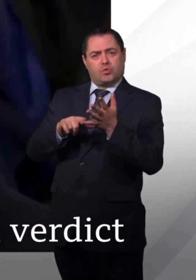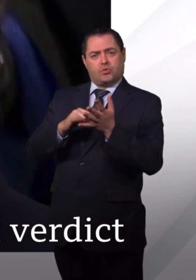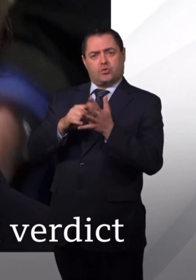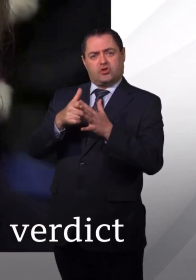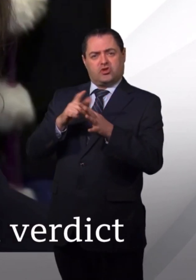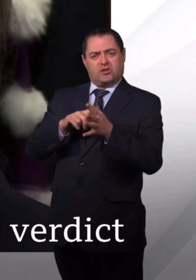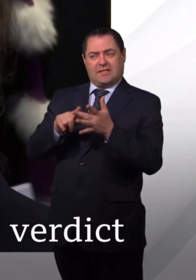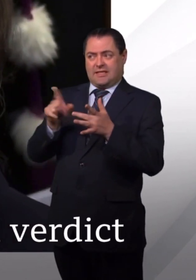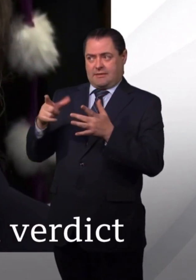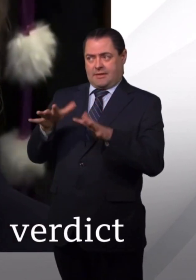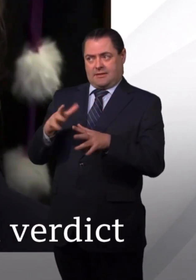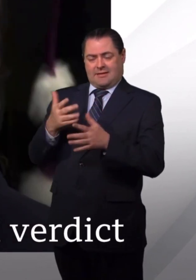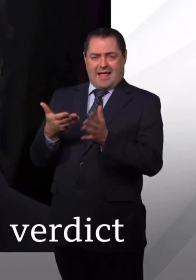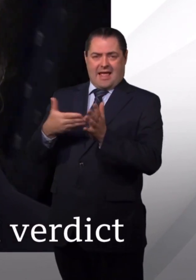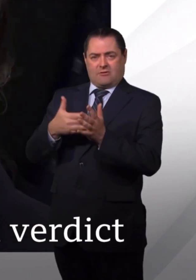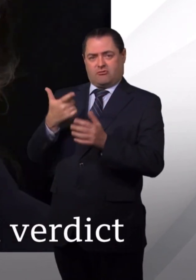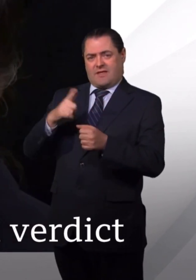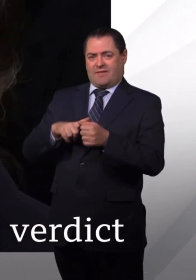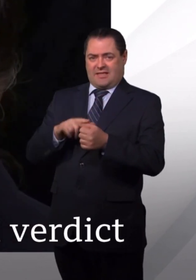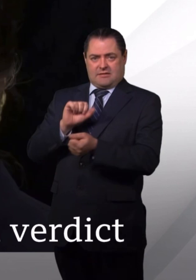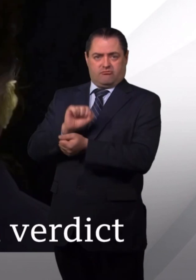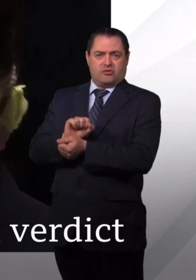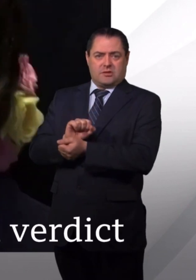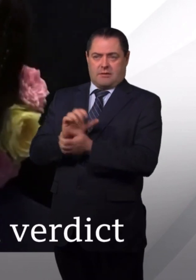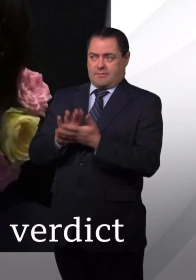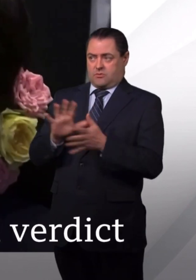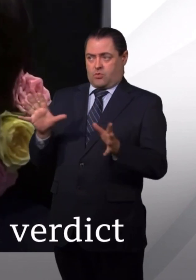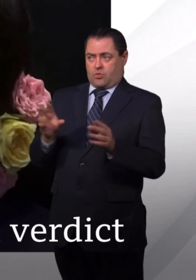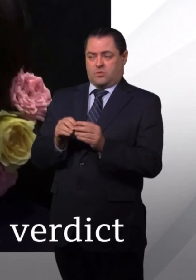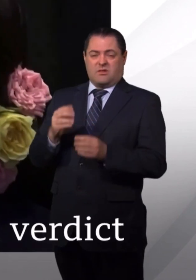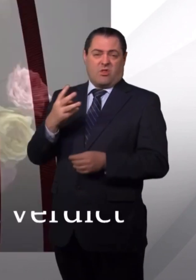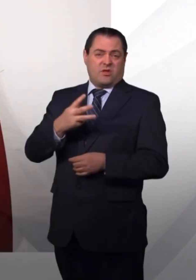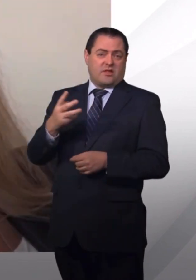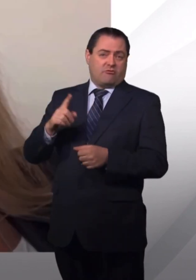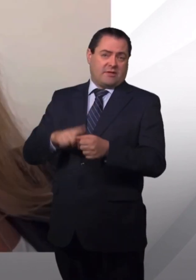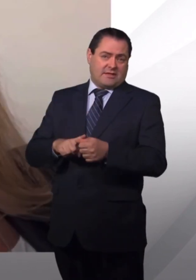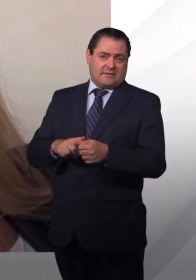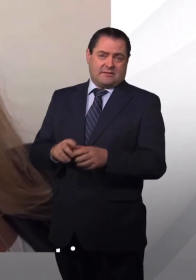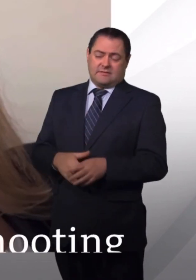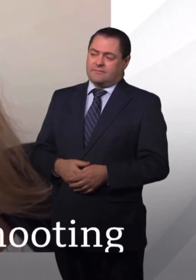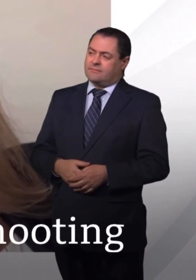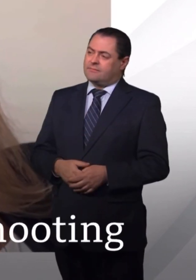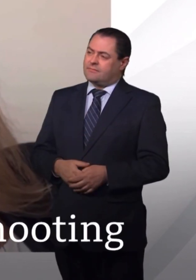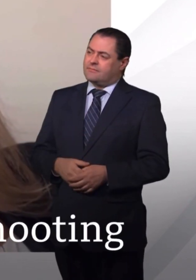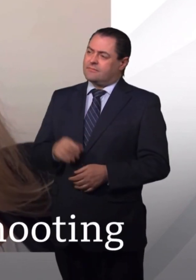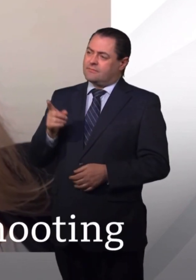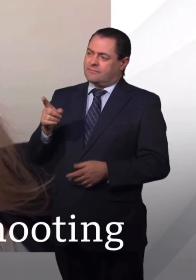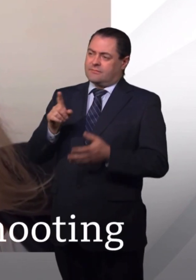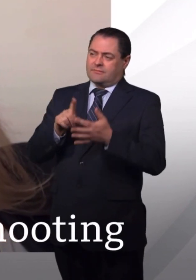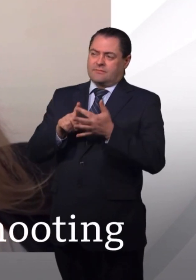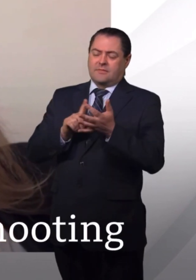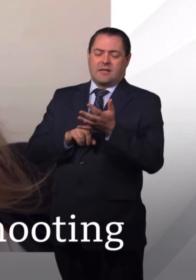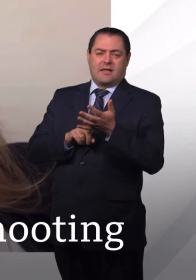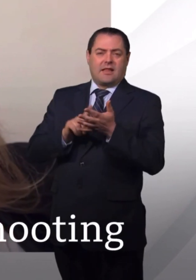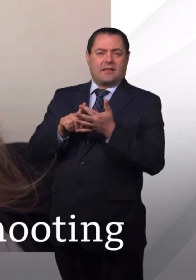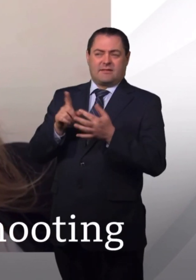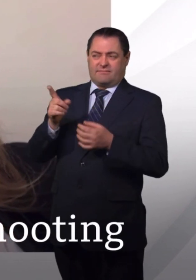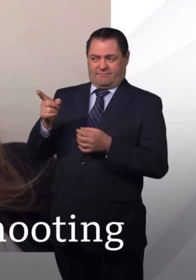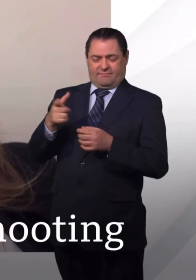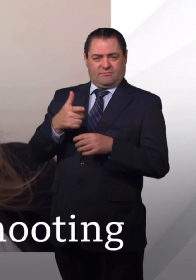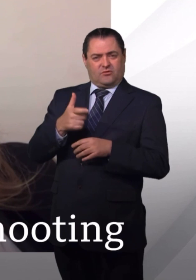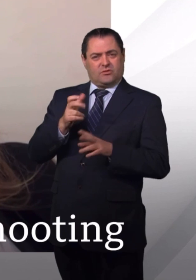prison, taking her detention time to 33 years. British police investigation in the killing of